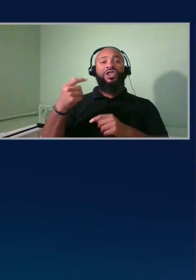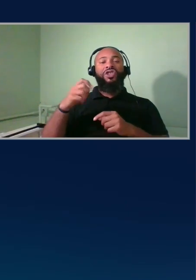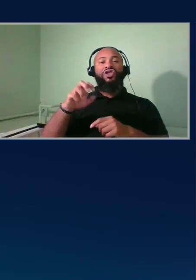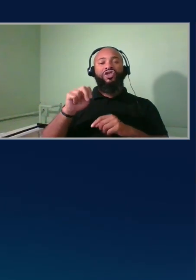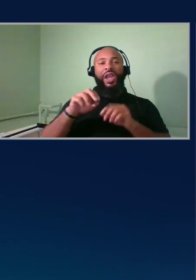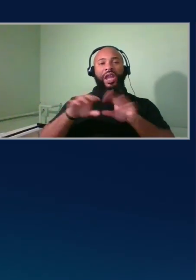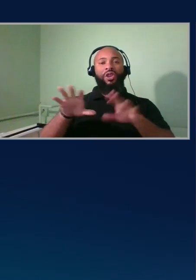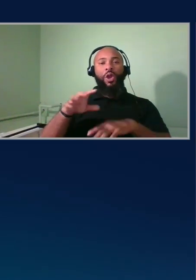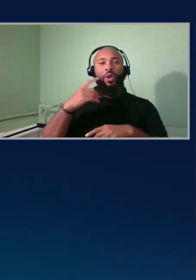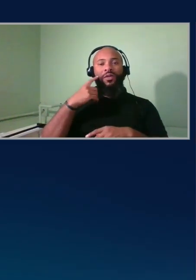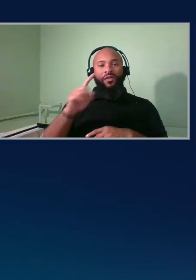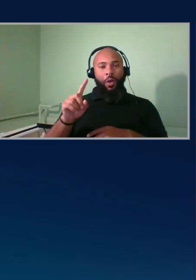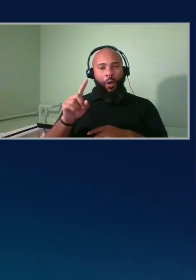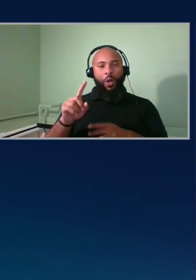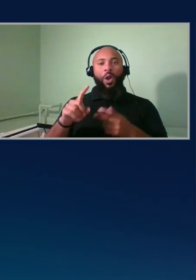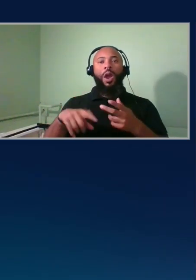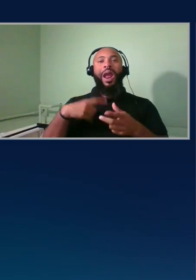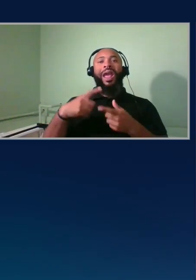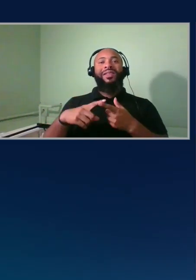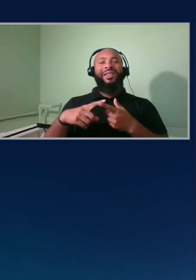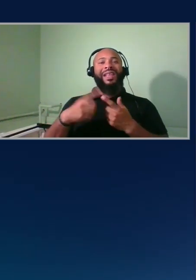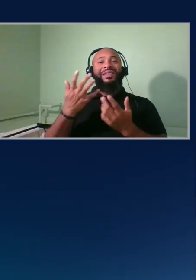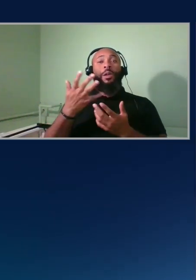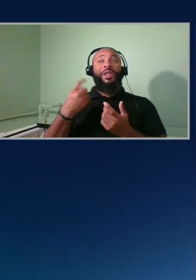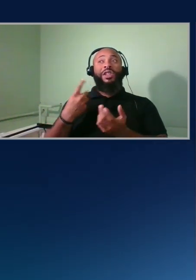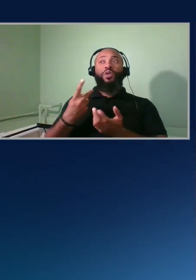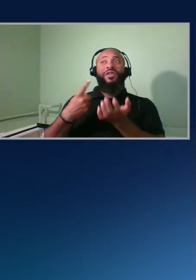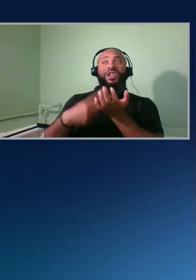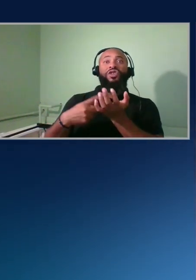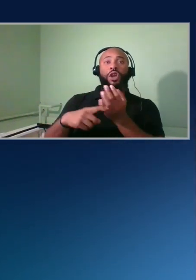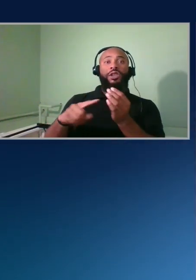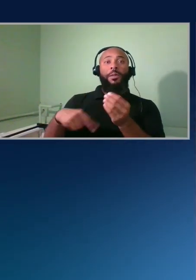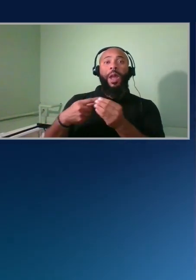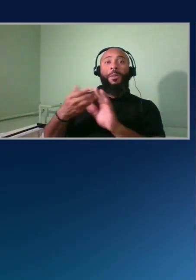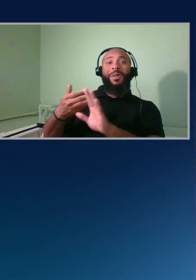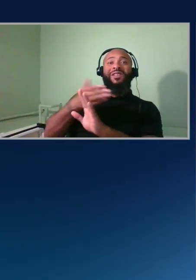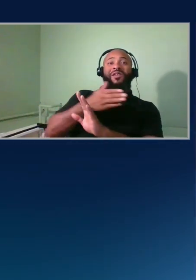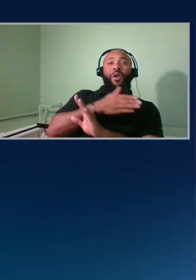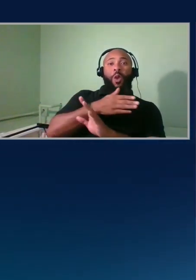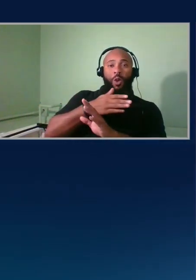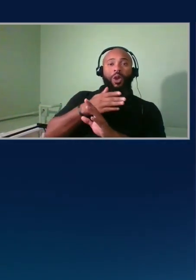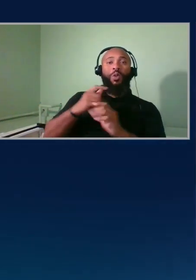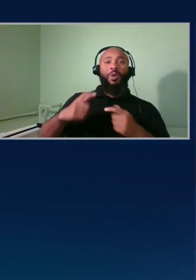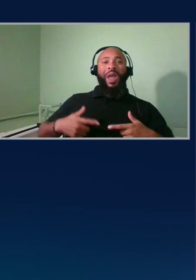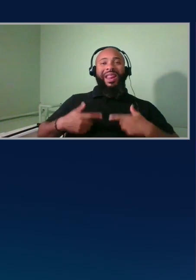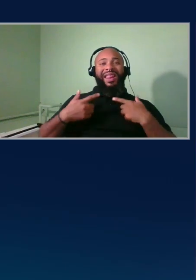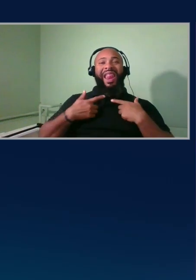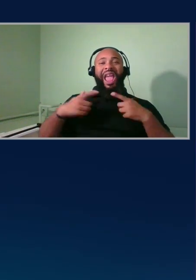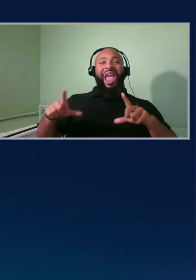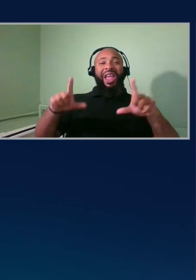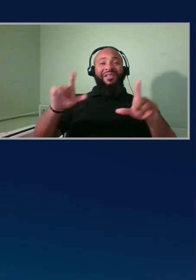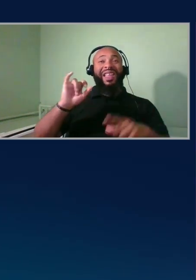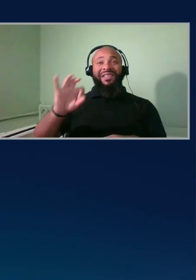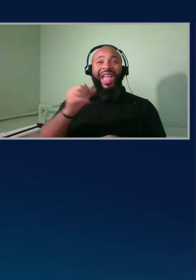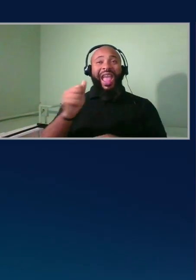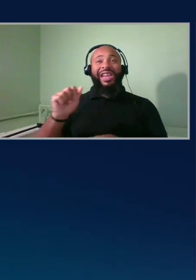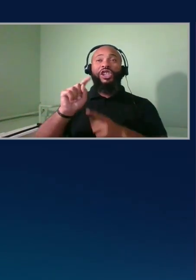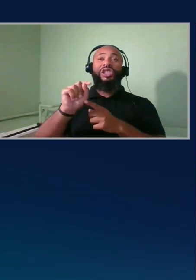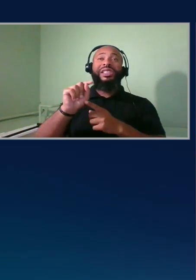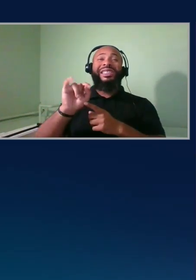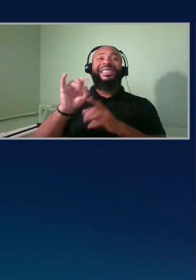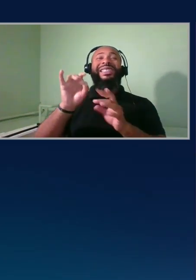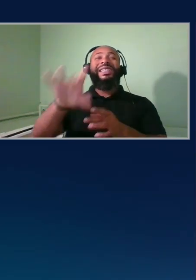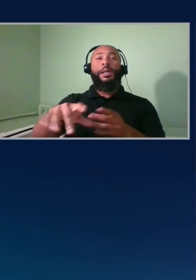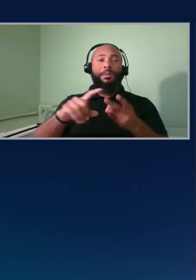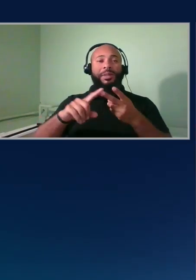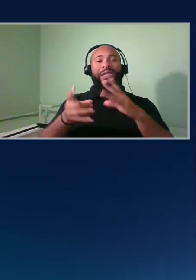I think could key into all of this too, is are there any tips and tricks that you have for writing a prompt that